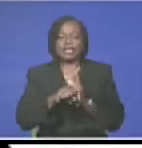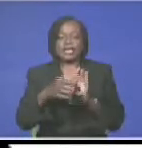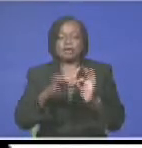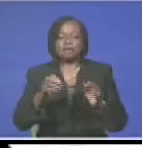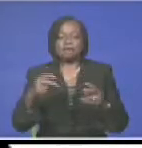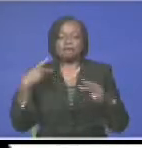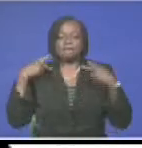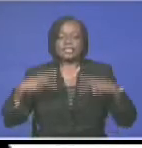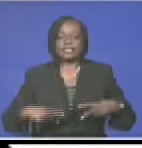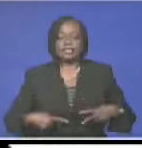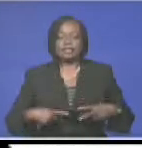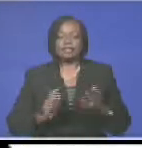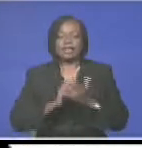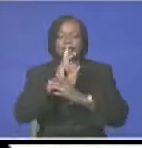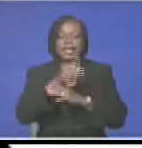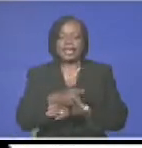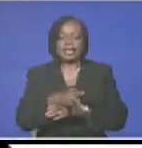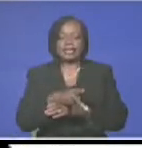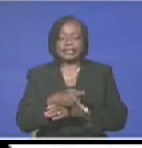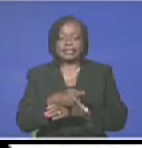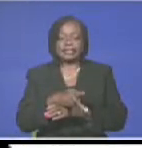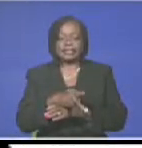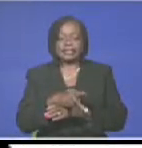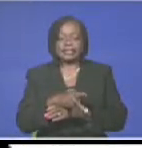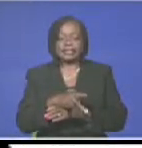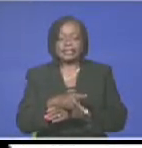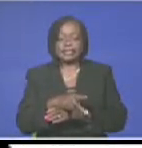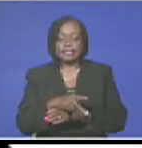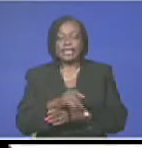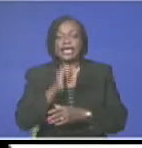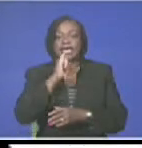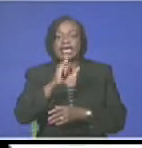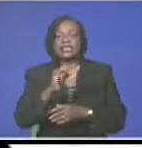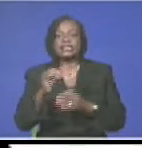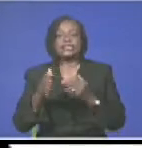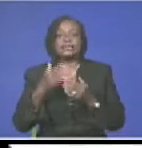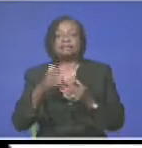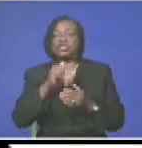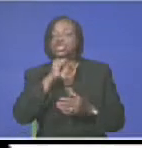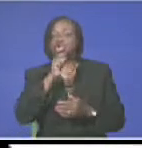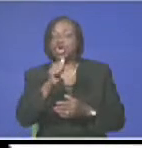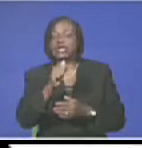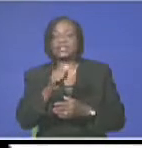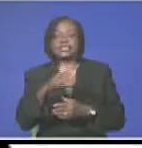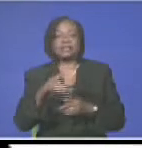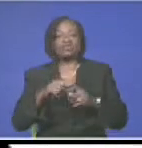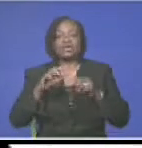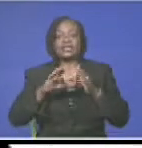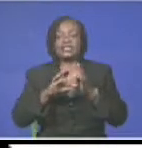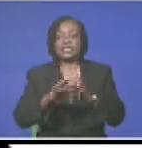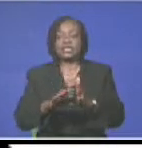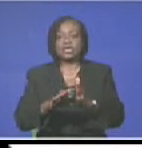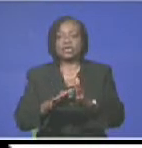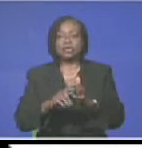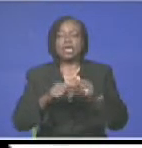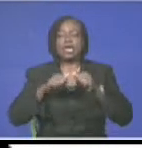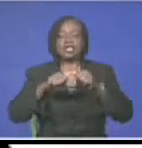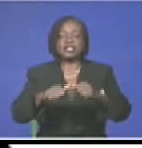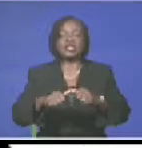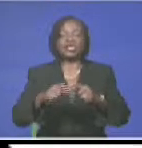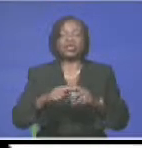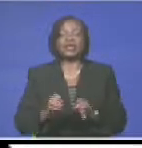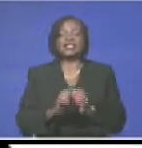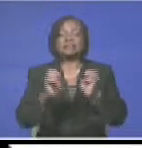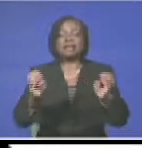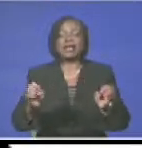physical plant is wanting. It is simply not sustainable to continue to expand